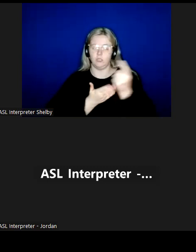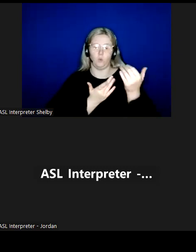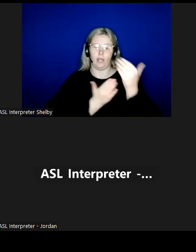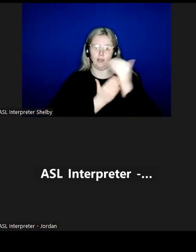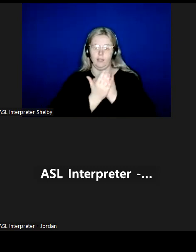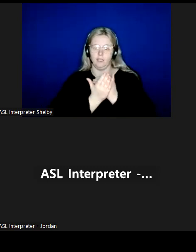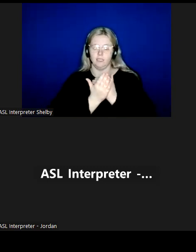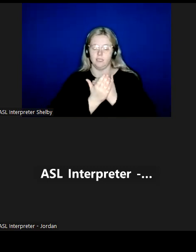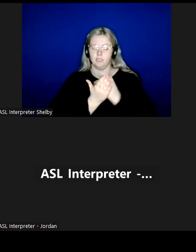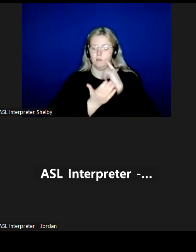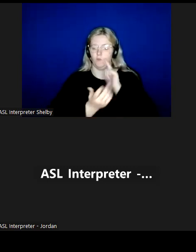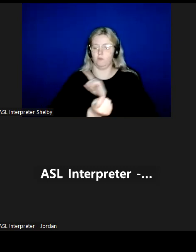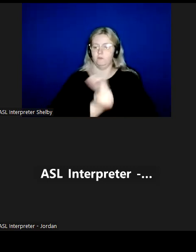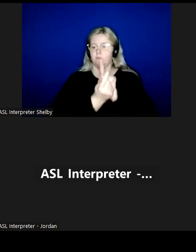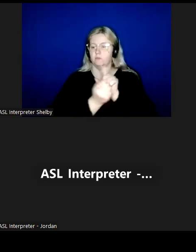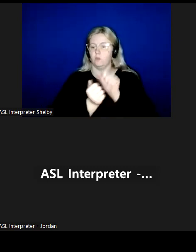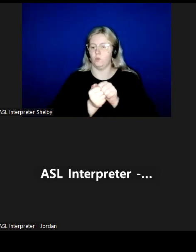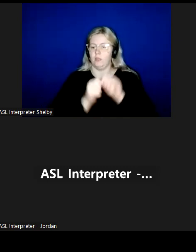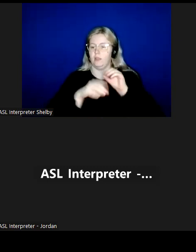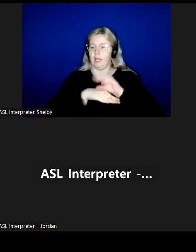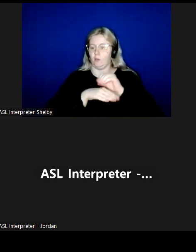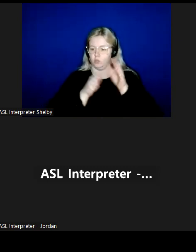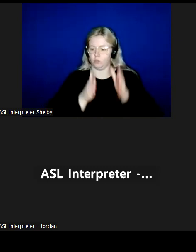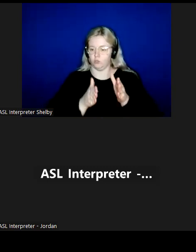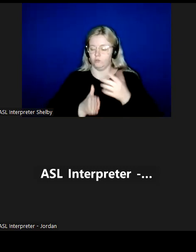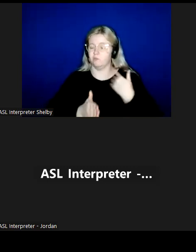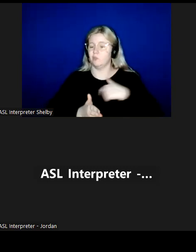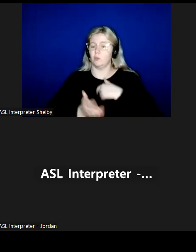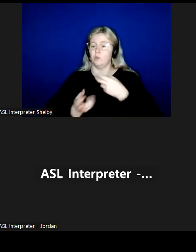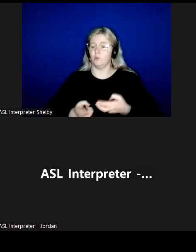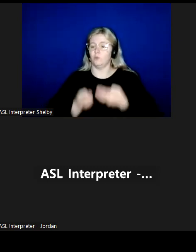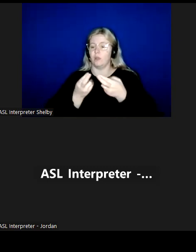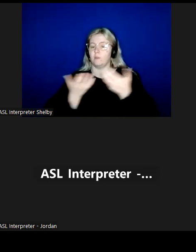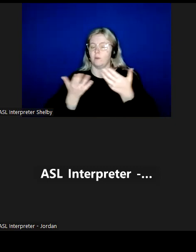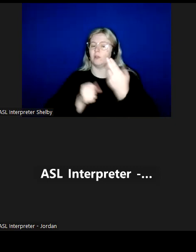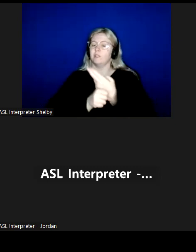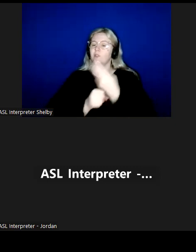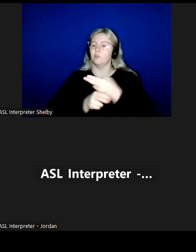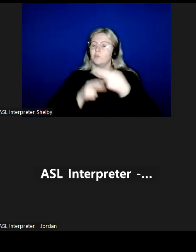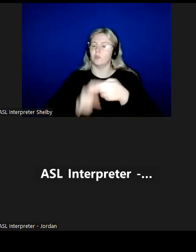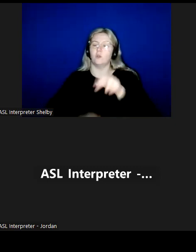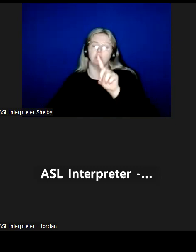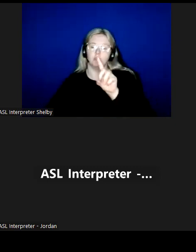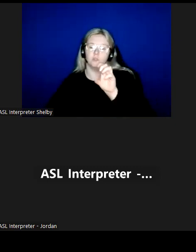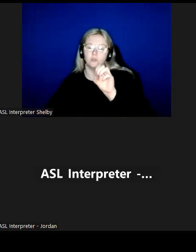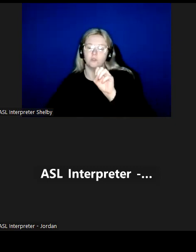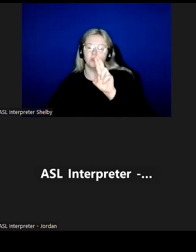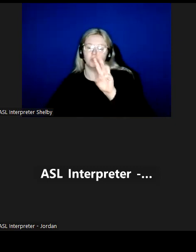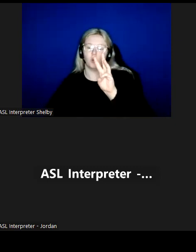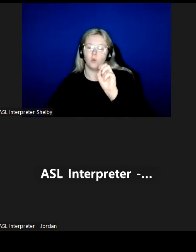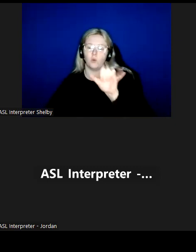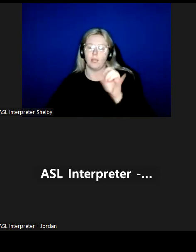individual counselor. So what we do recommend is to use the doorways service. Again, if you are in